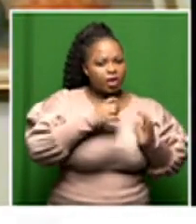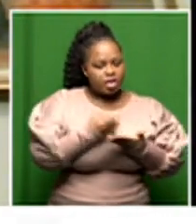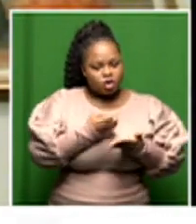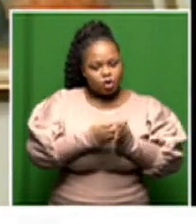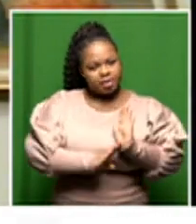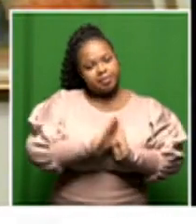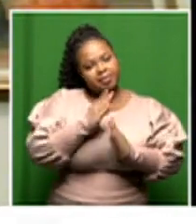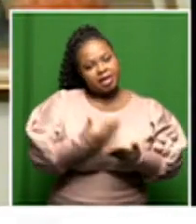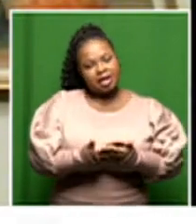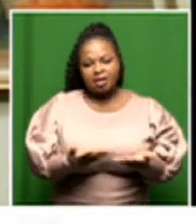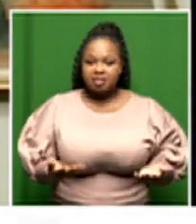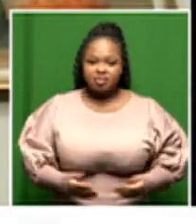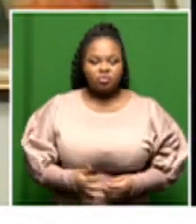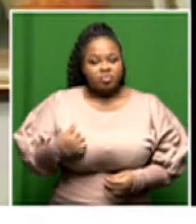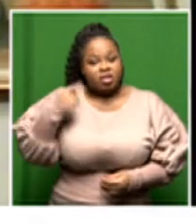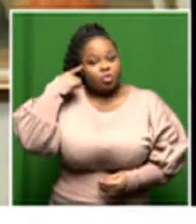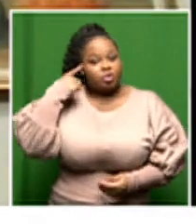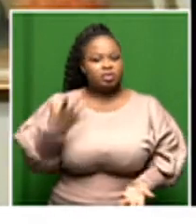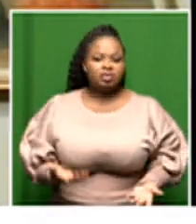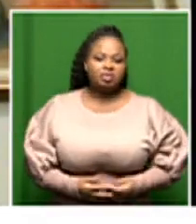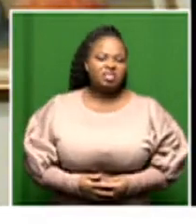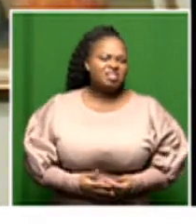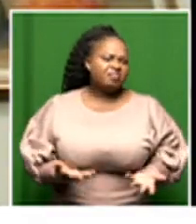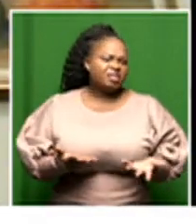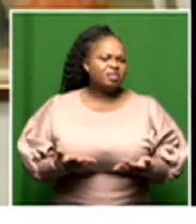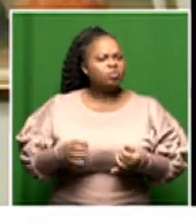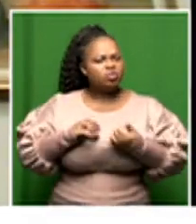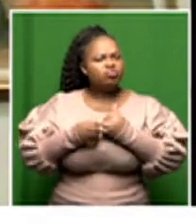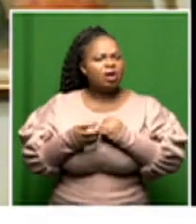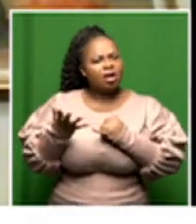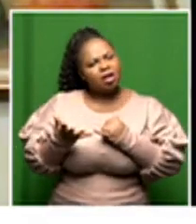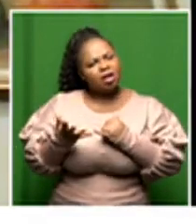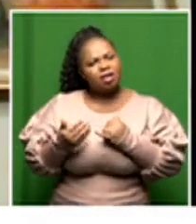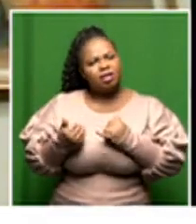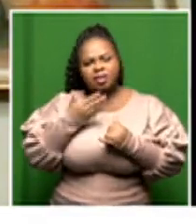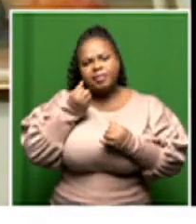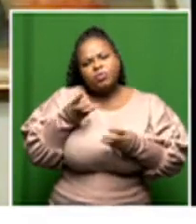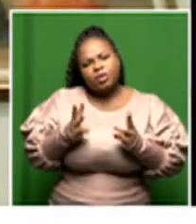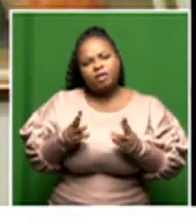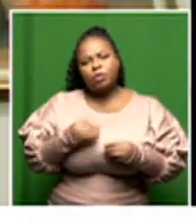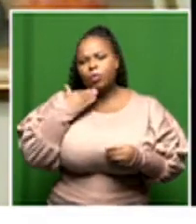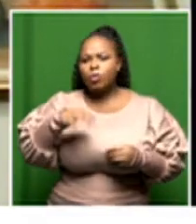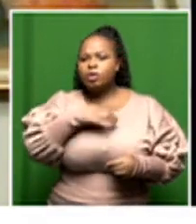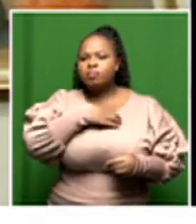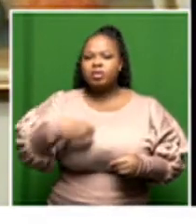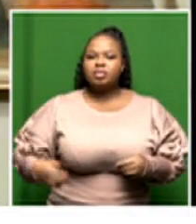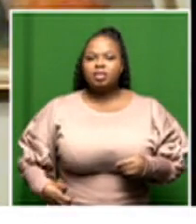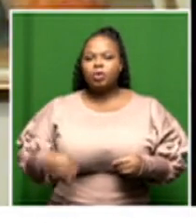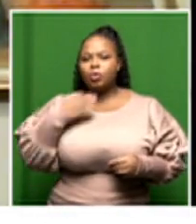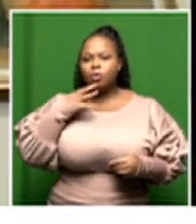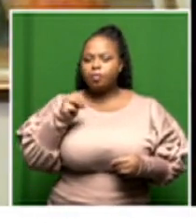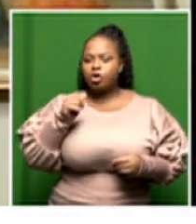re-energizing our economies. So I thought it was a genuine effort by President Macron and